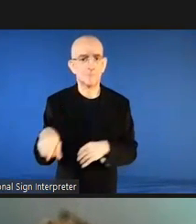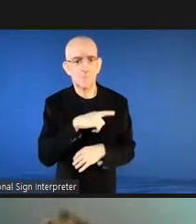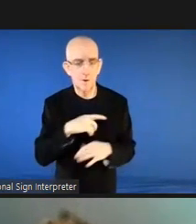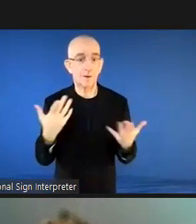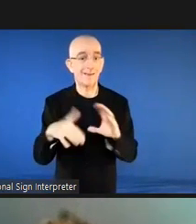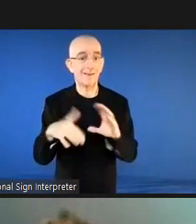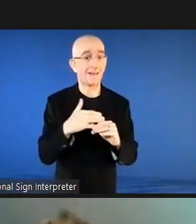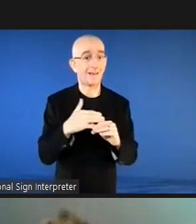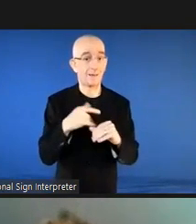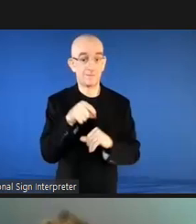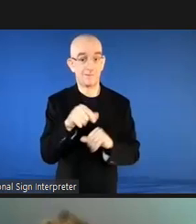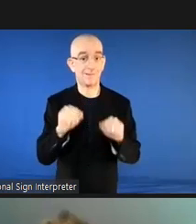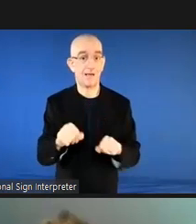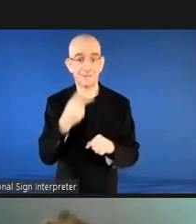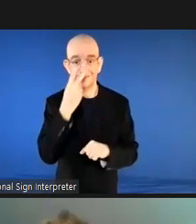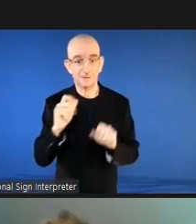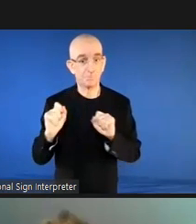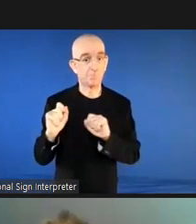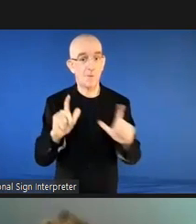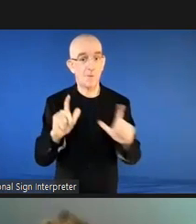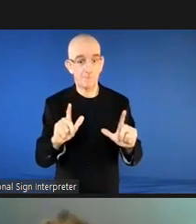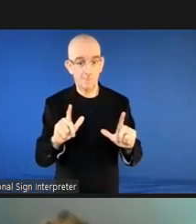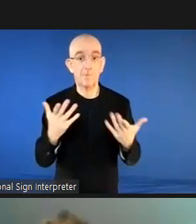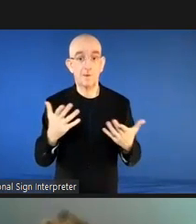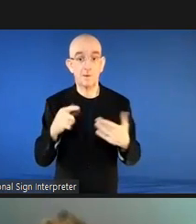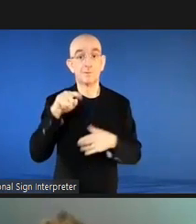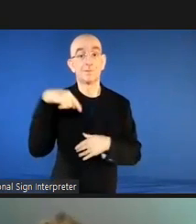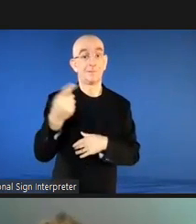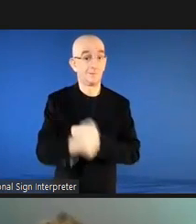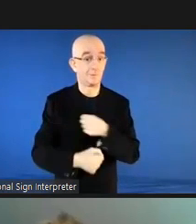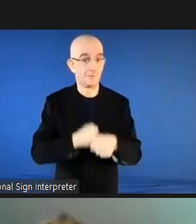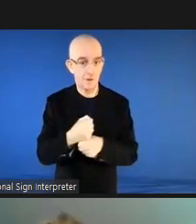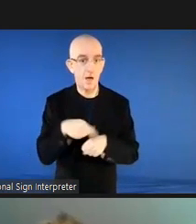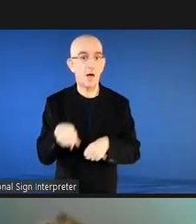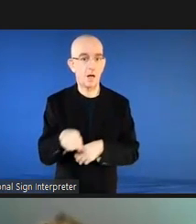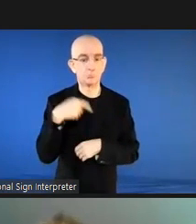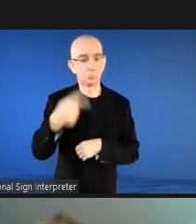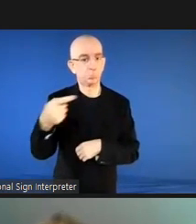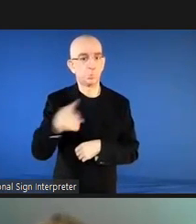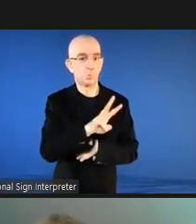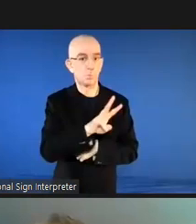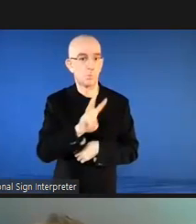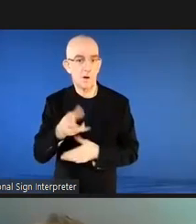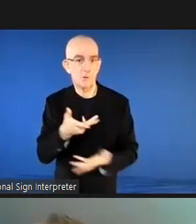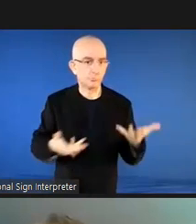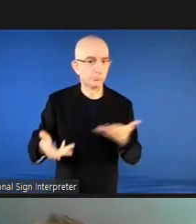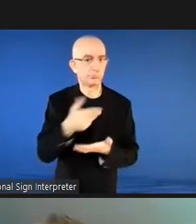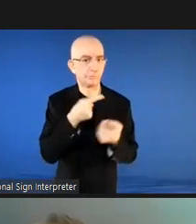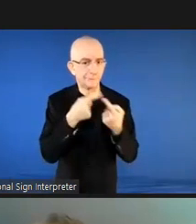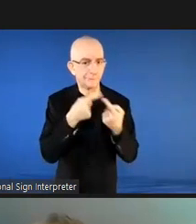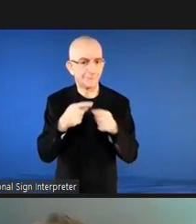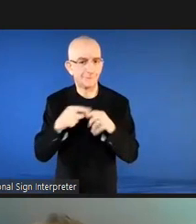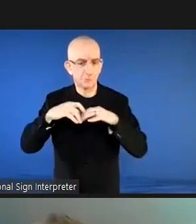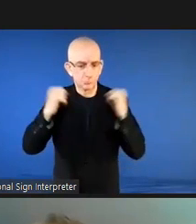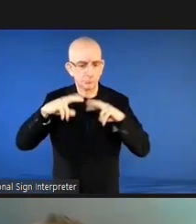running several webinars to get under the skin of some of these issues much more, and we would love it if you came along. I know we've